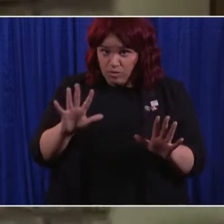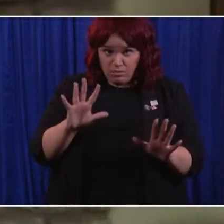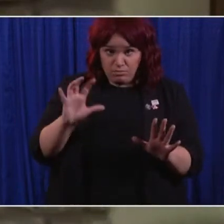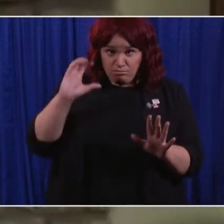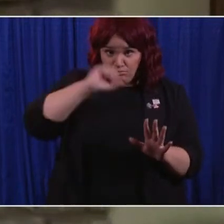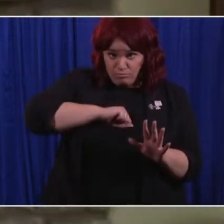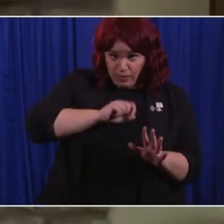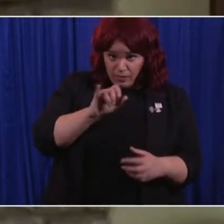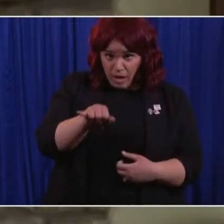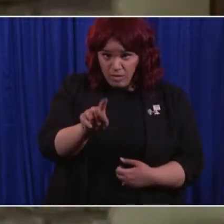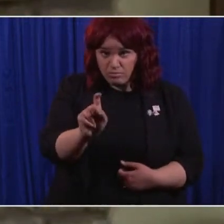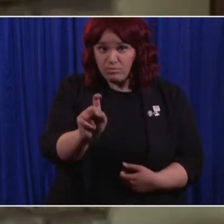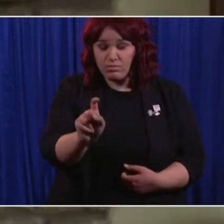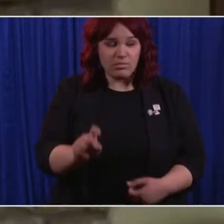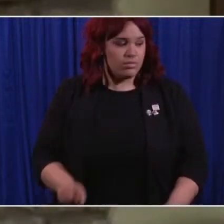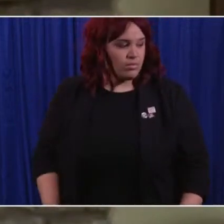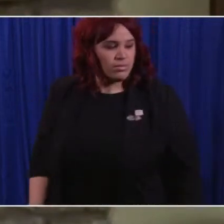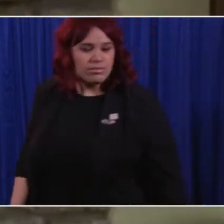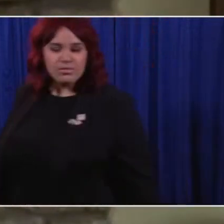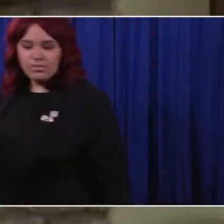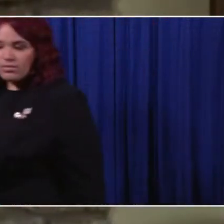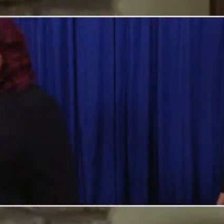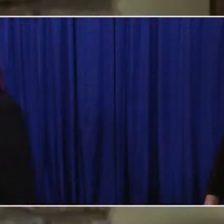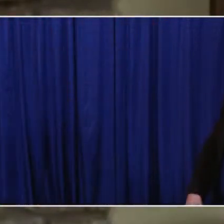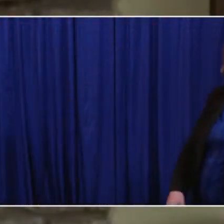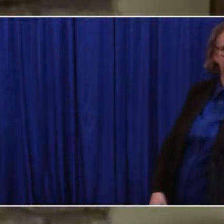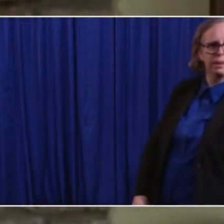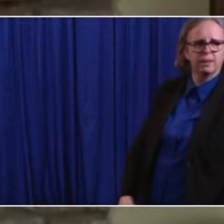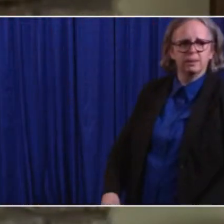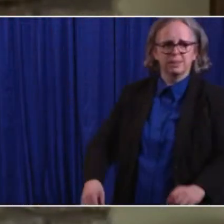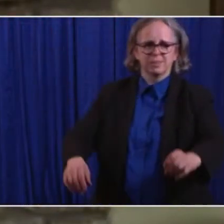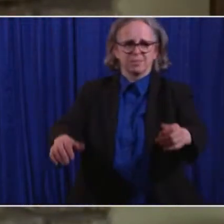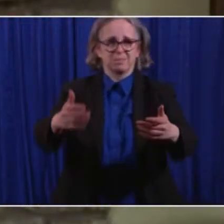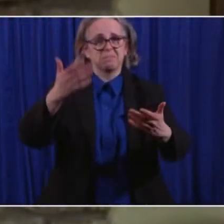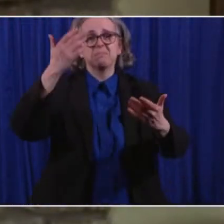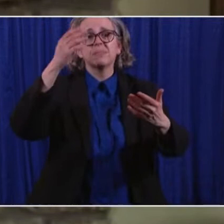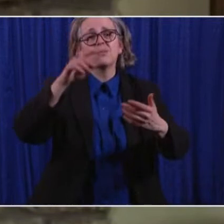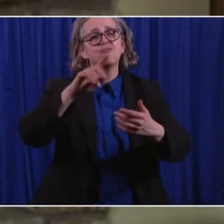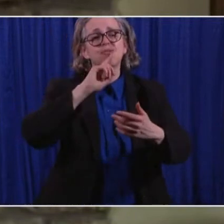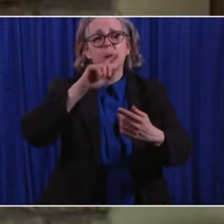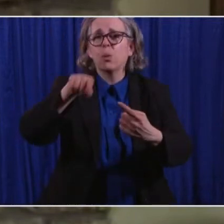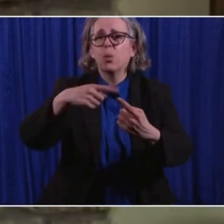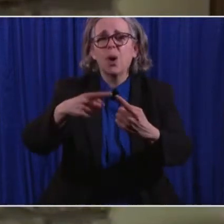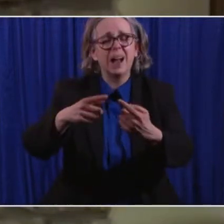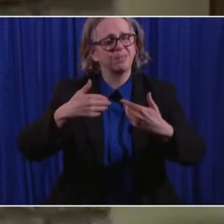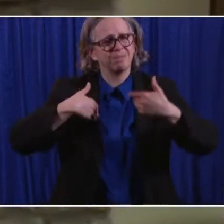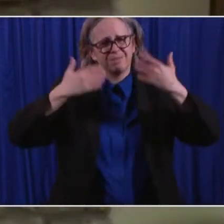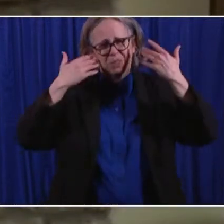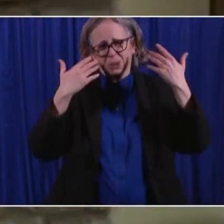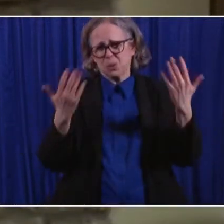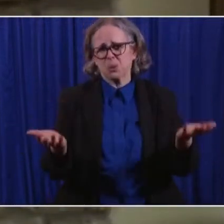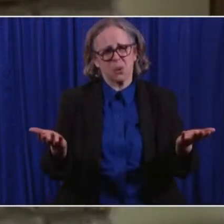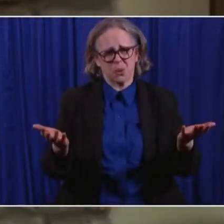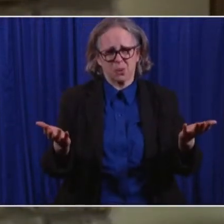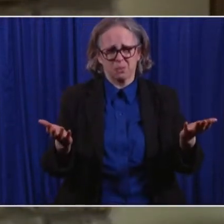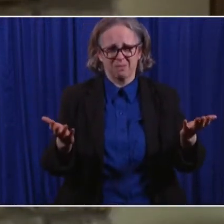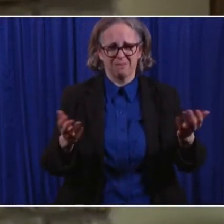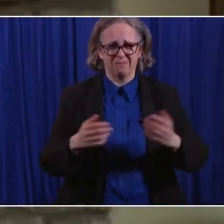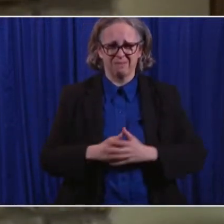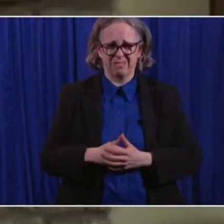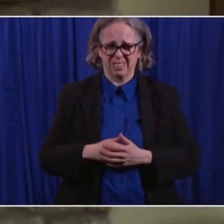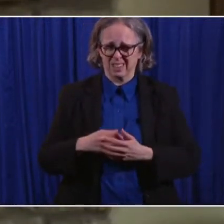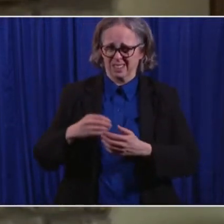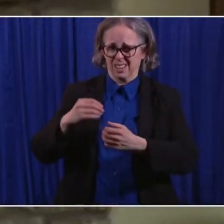No, Matt, the one thing we've learned throughout this pandemic is we can't really predict. You can listen